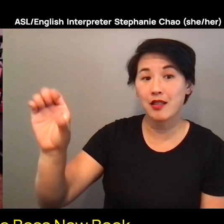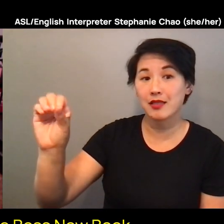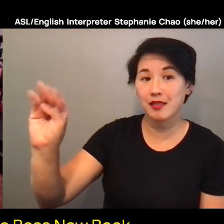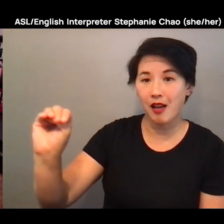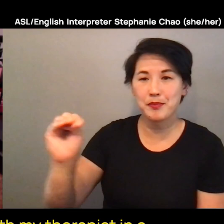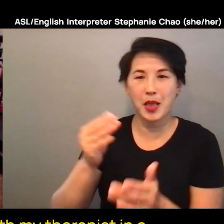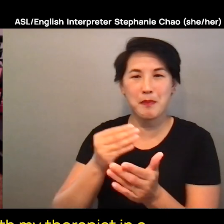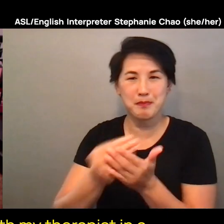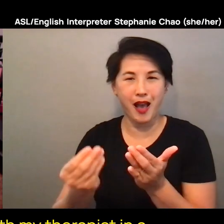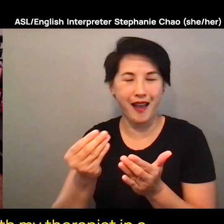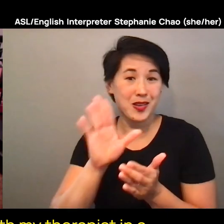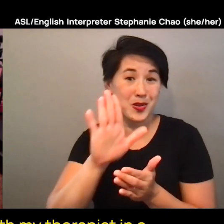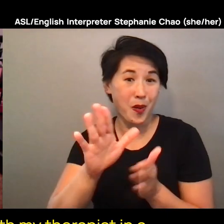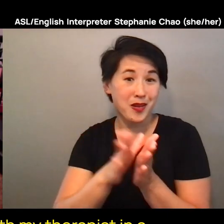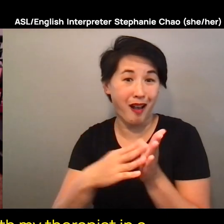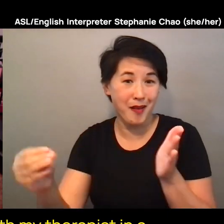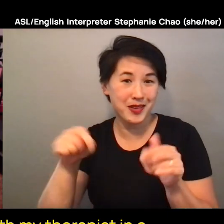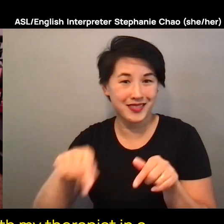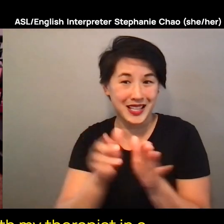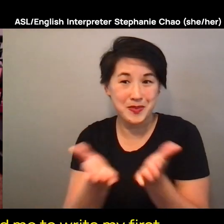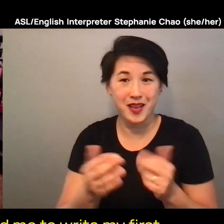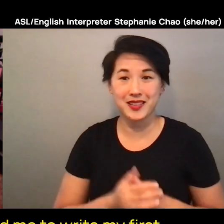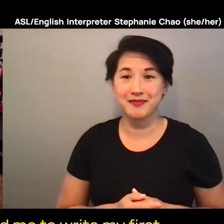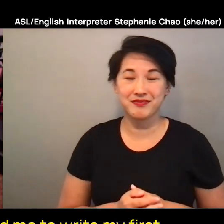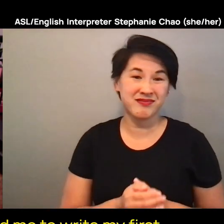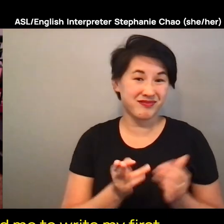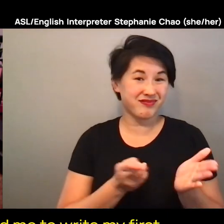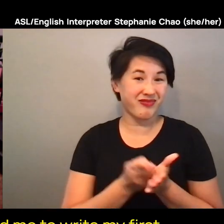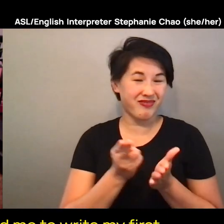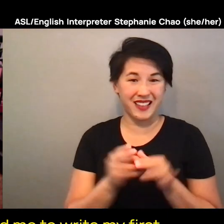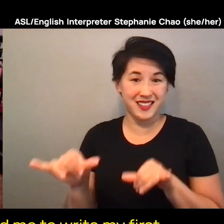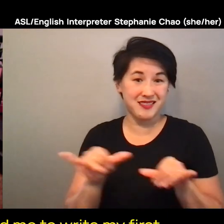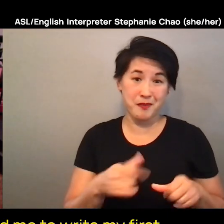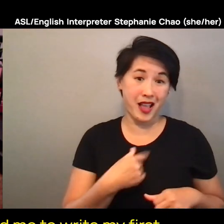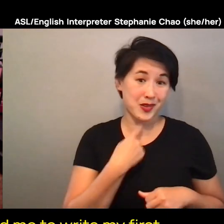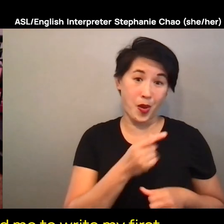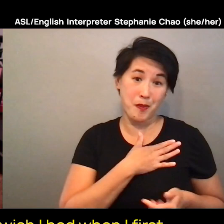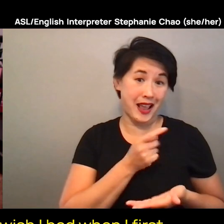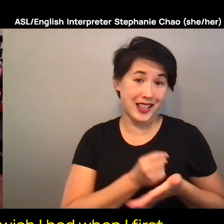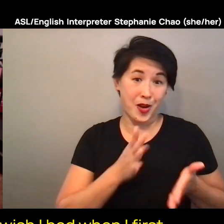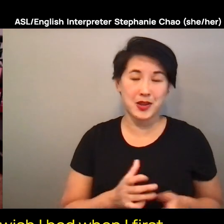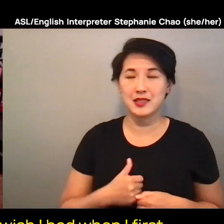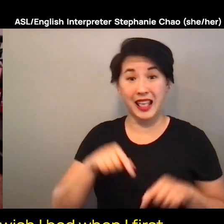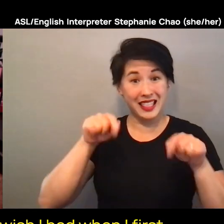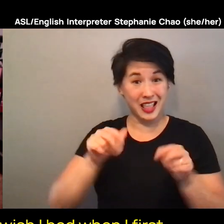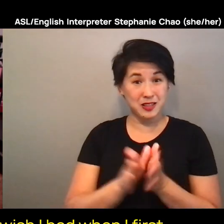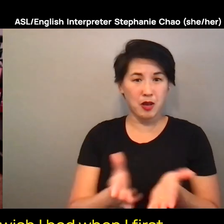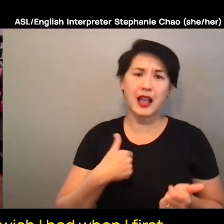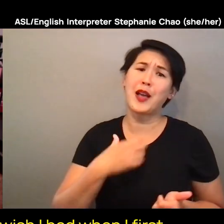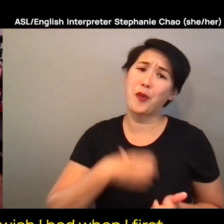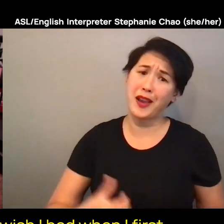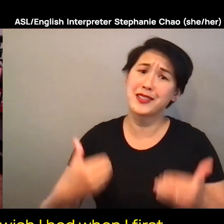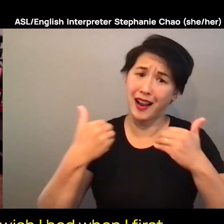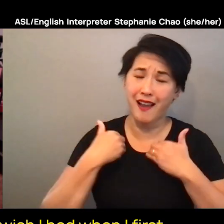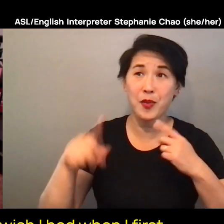book. Honestly, as I shared with my therapist in a conversation that inspired me to write my first book, this was the guide I